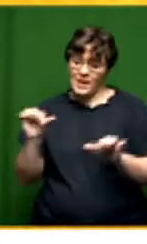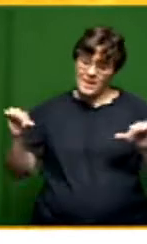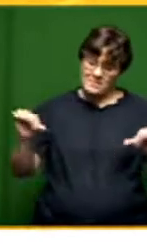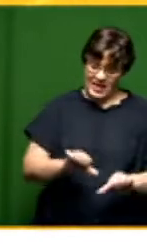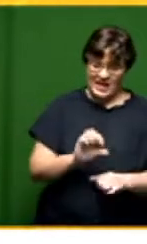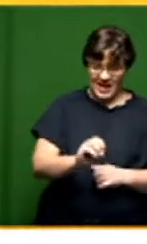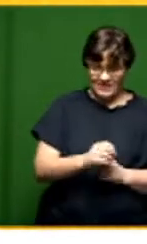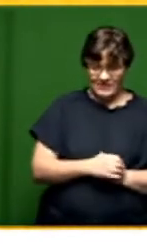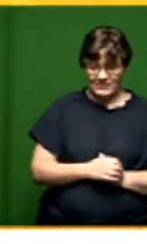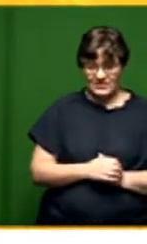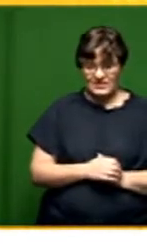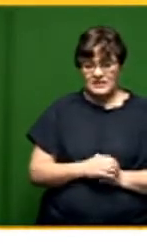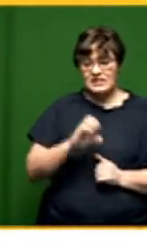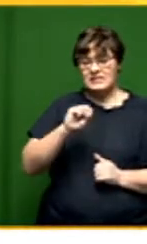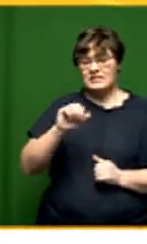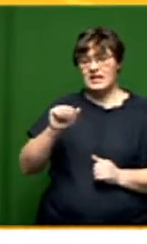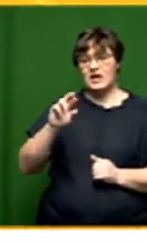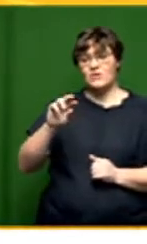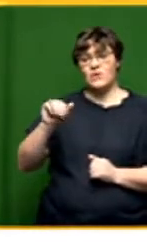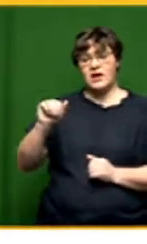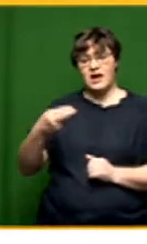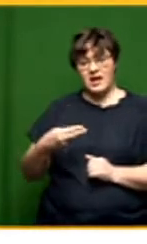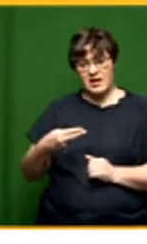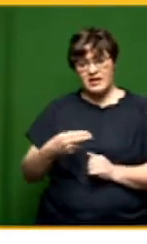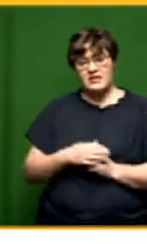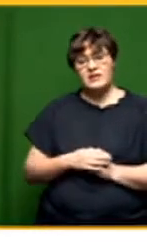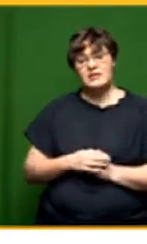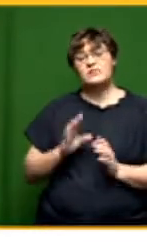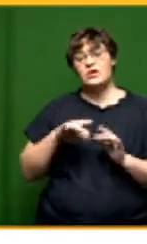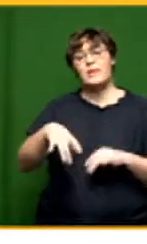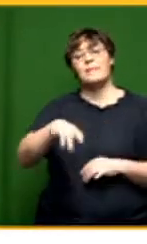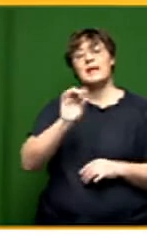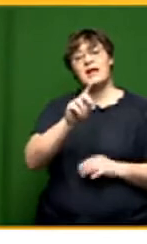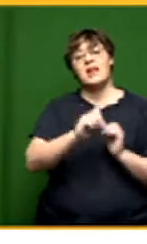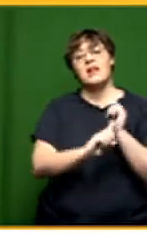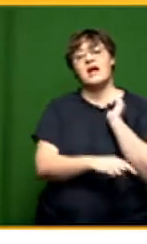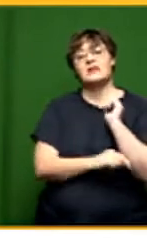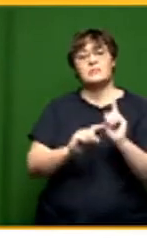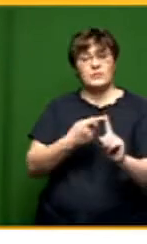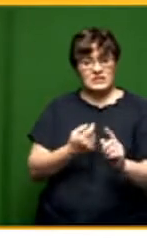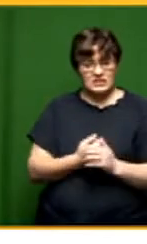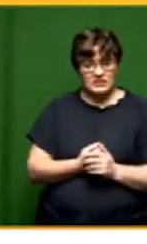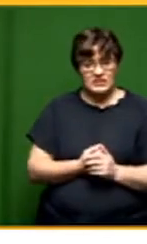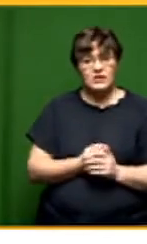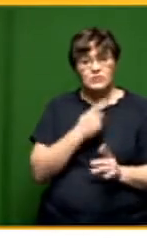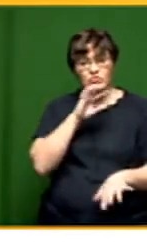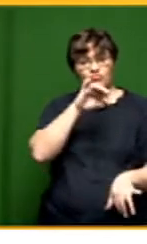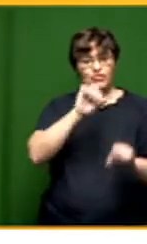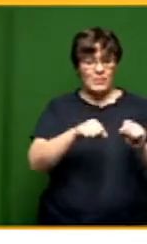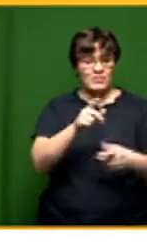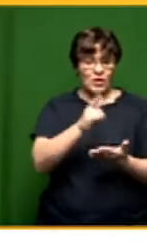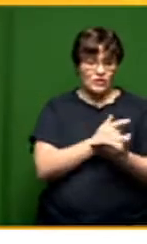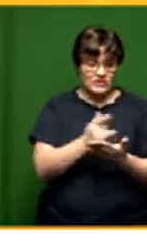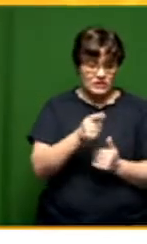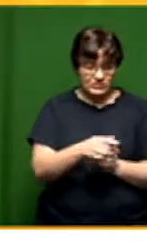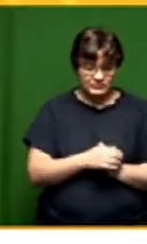back. So, Sarah, if we can just maybe just pick up on that last point, just to wrap up the